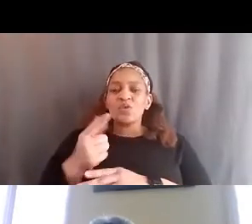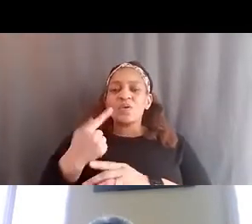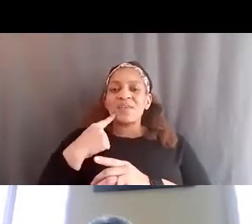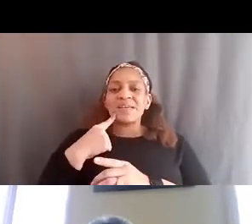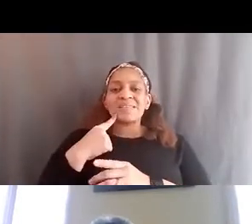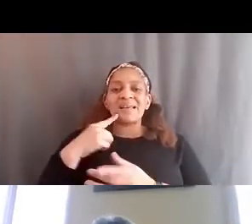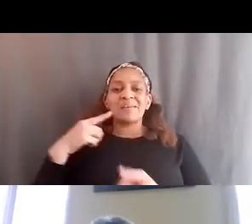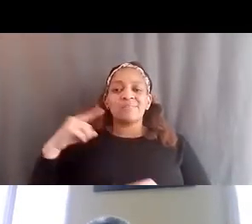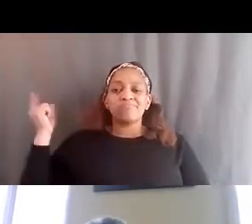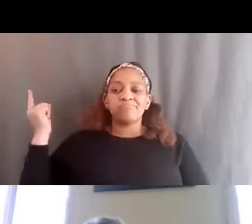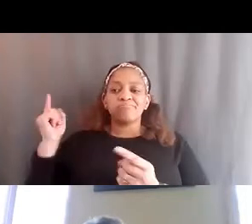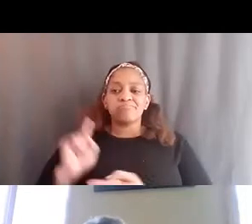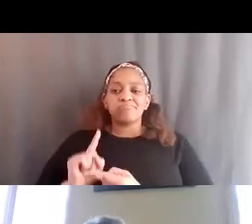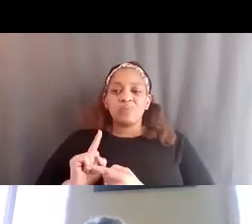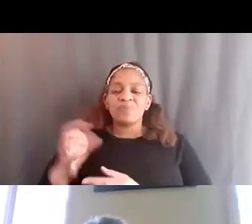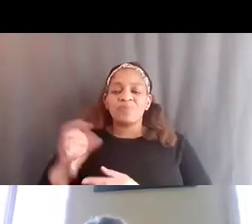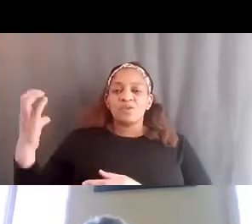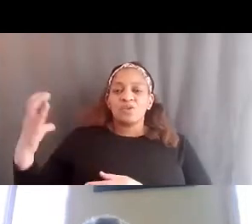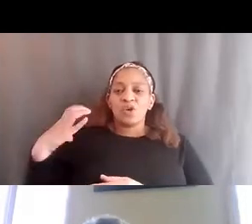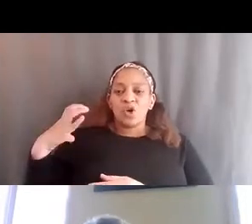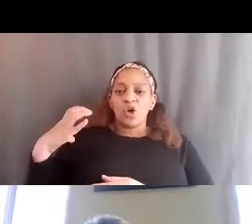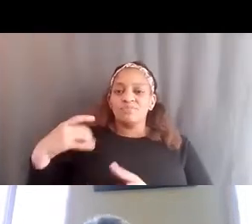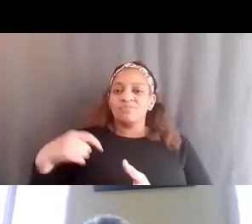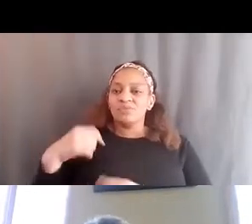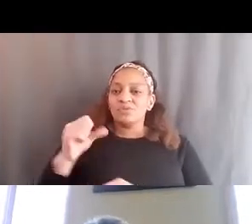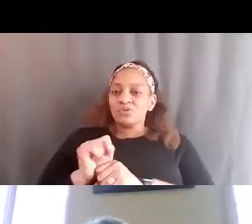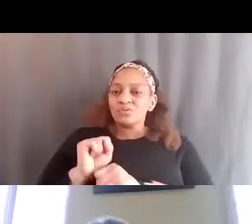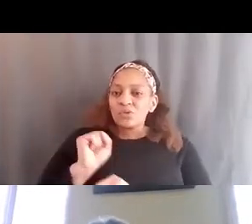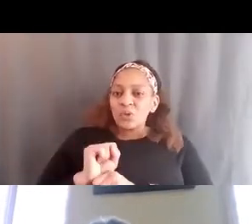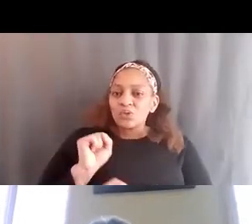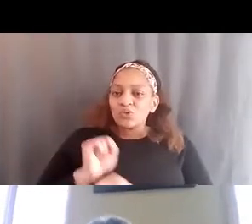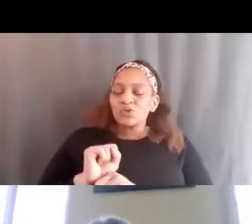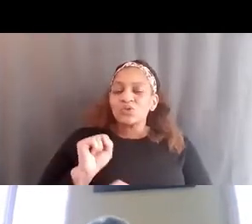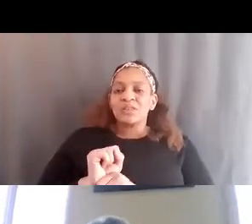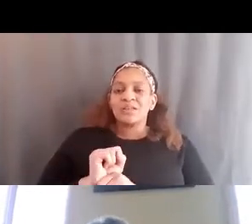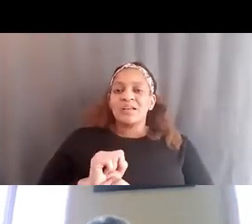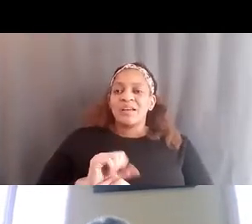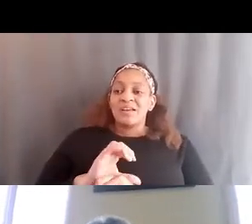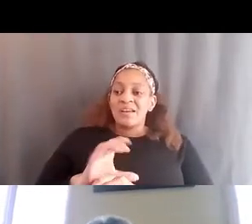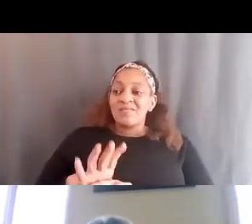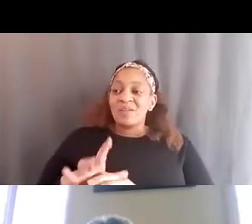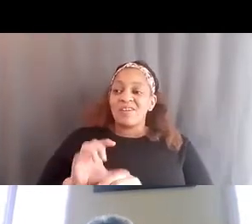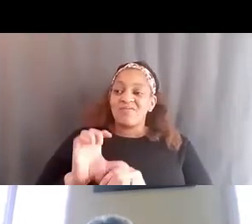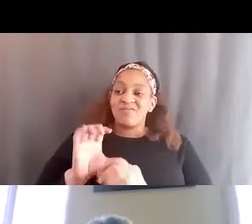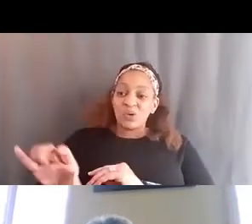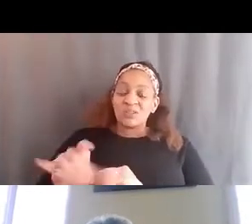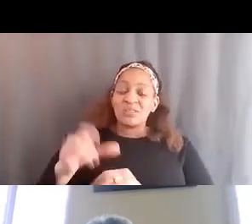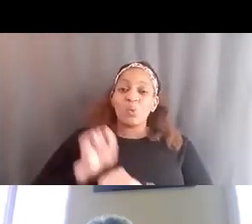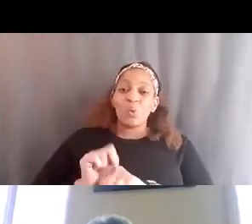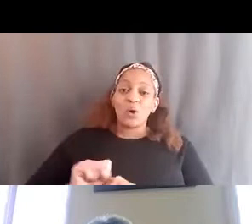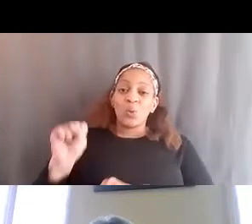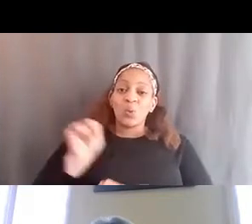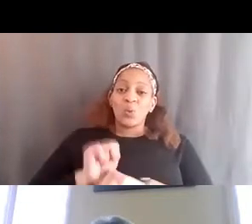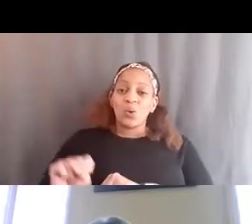coach, assisting people to work as many hours as they can, and preventing job